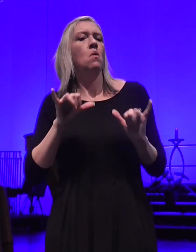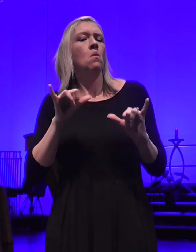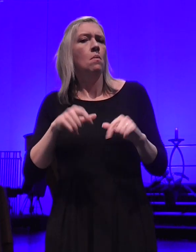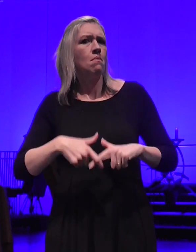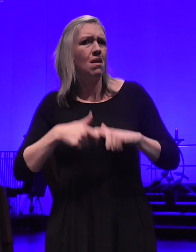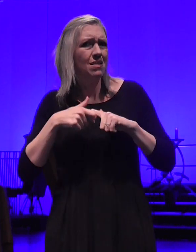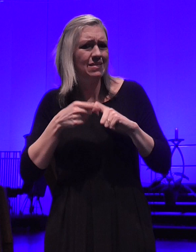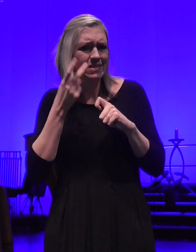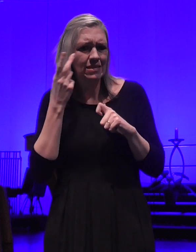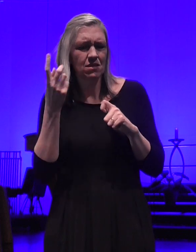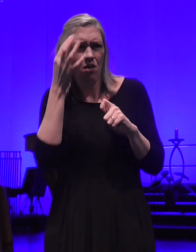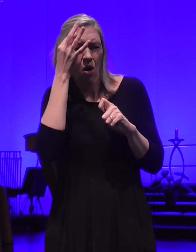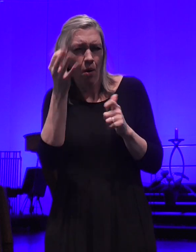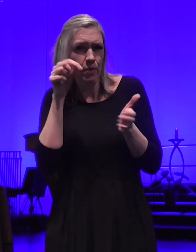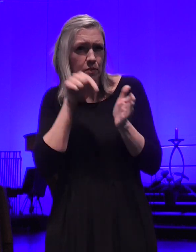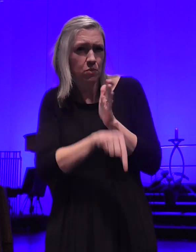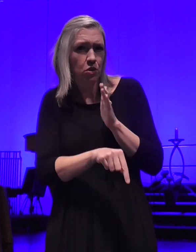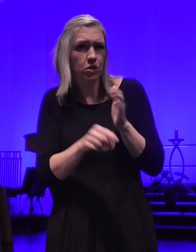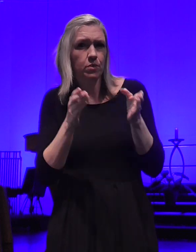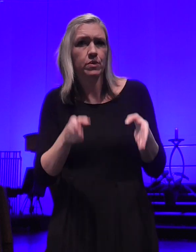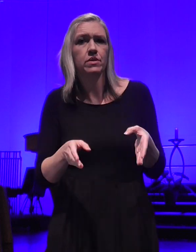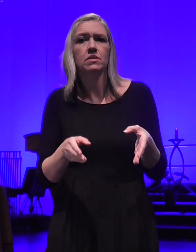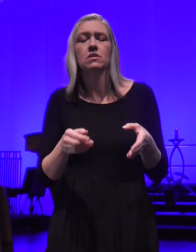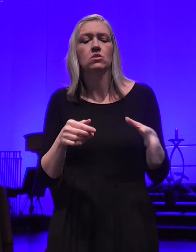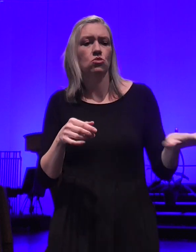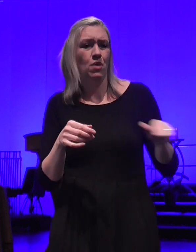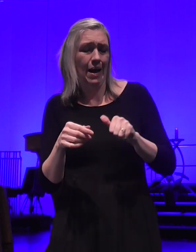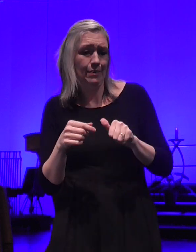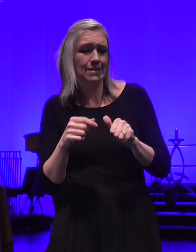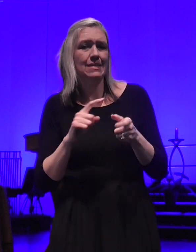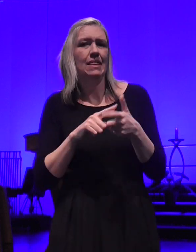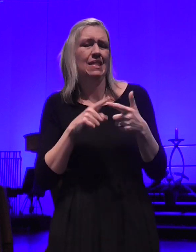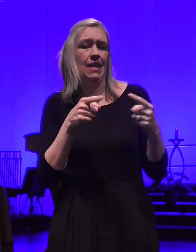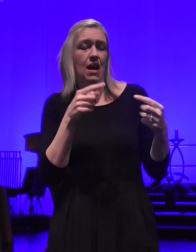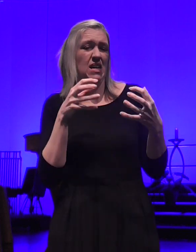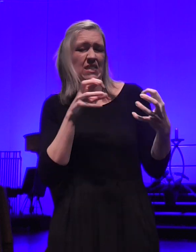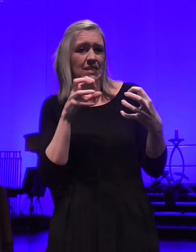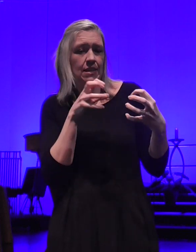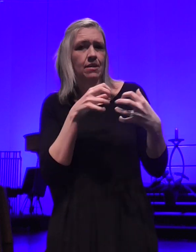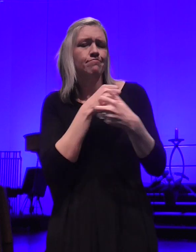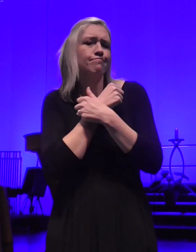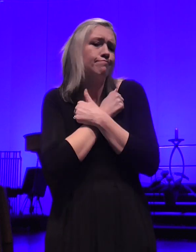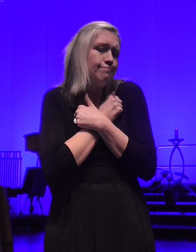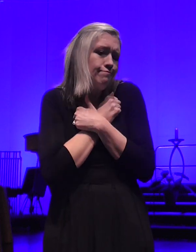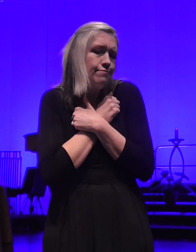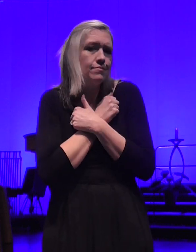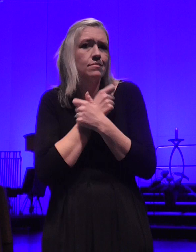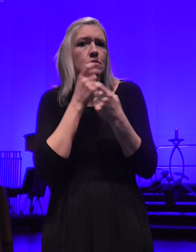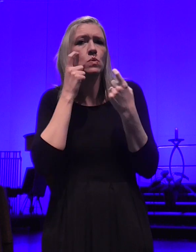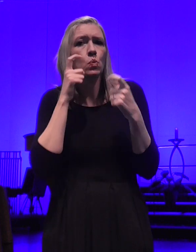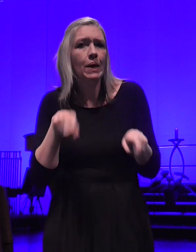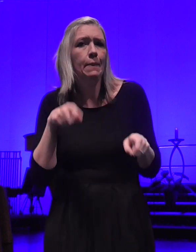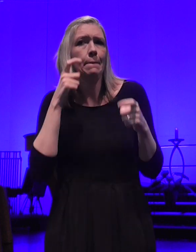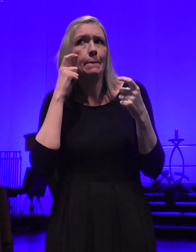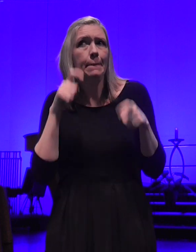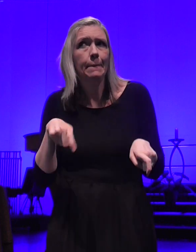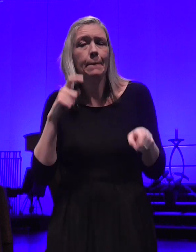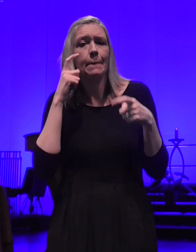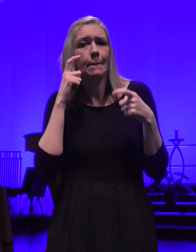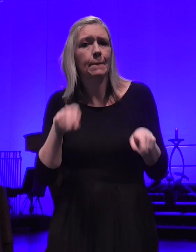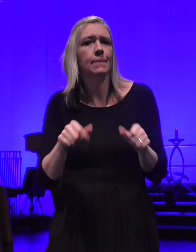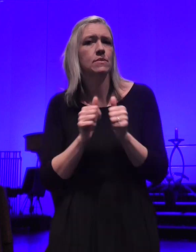someone. And he grabs at George, who resists at first, but then embraces him as well, and they weep. They weep